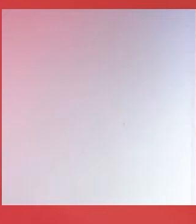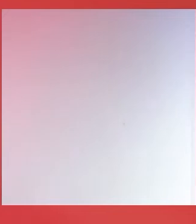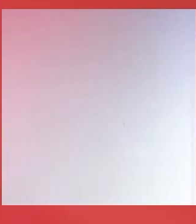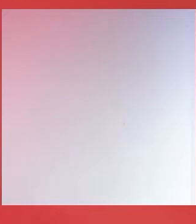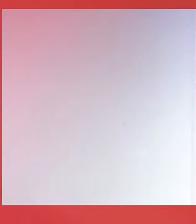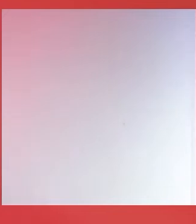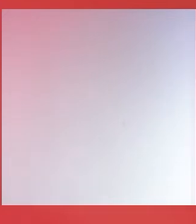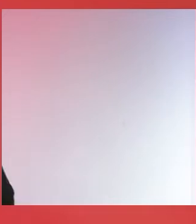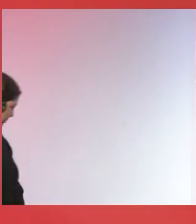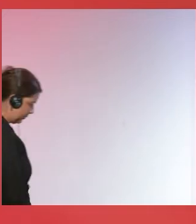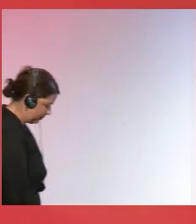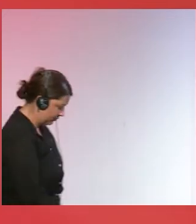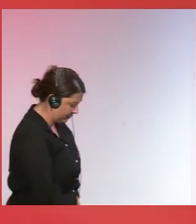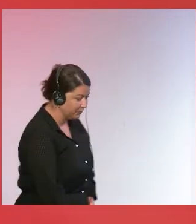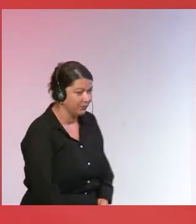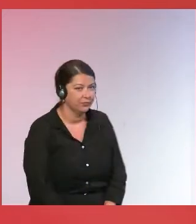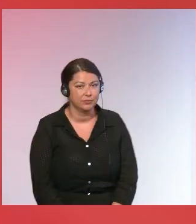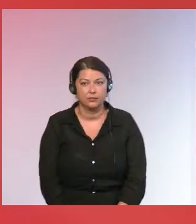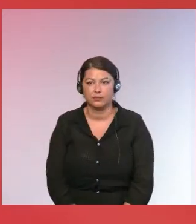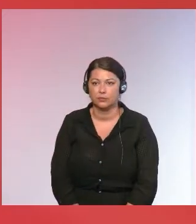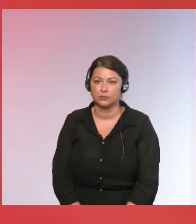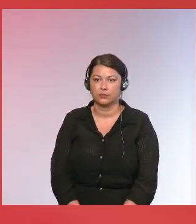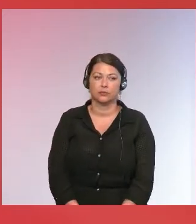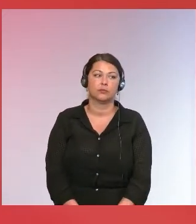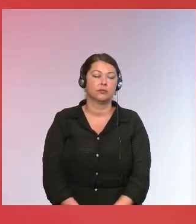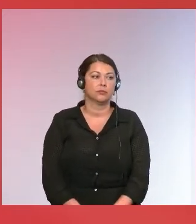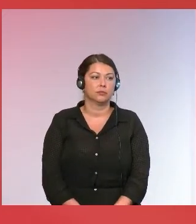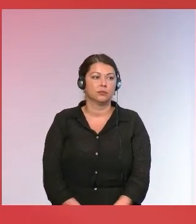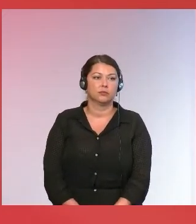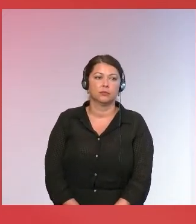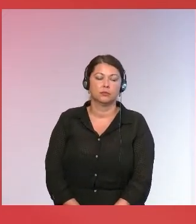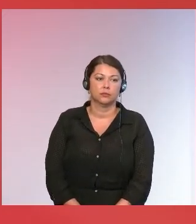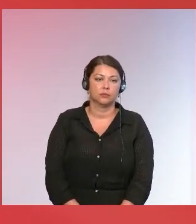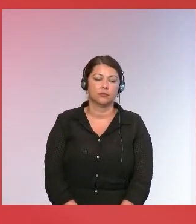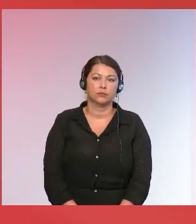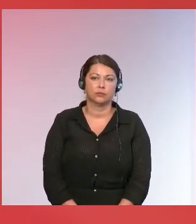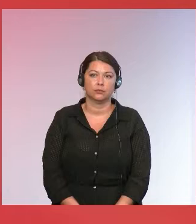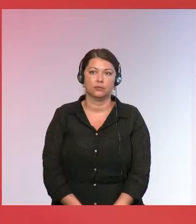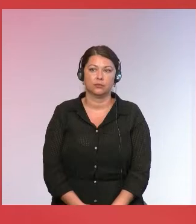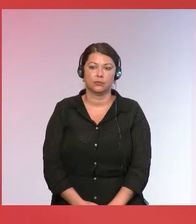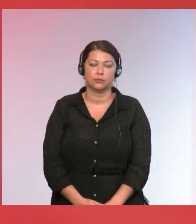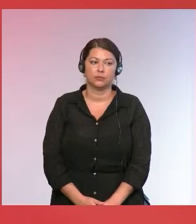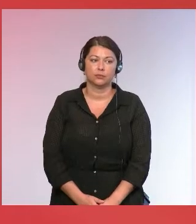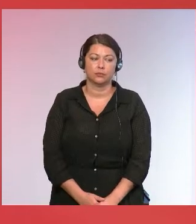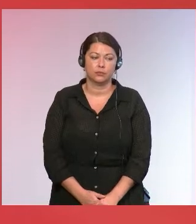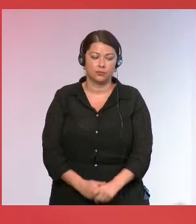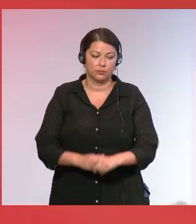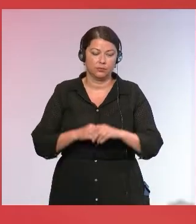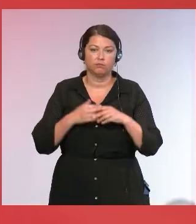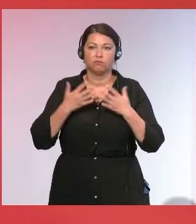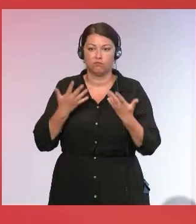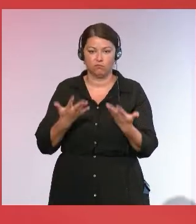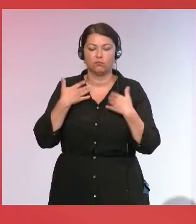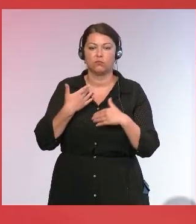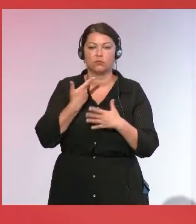And there's recently been a lot of interest in the attribution, how much of these effects can be attributed to climate change.